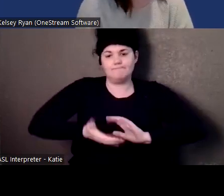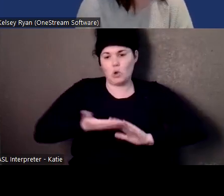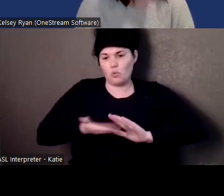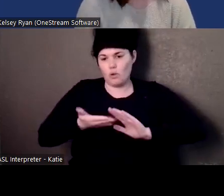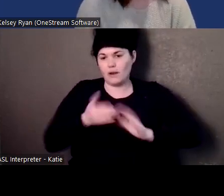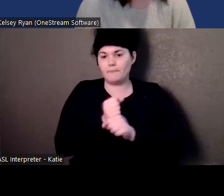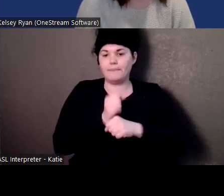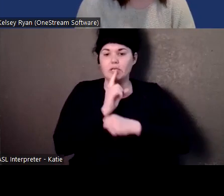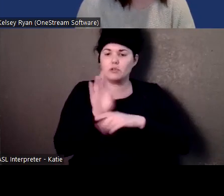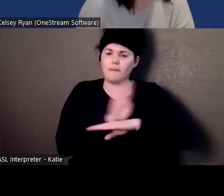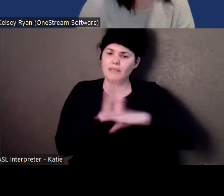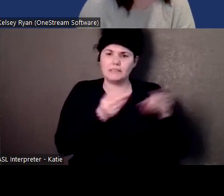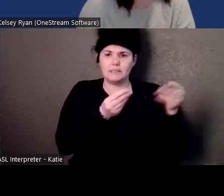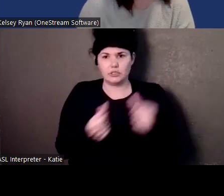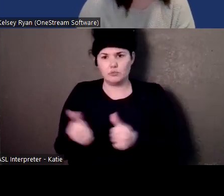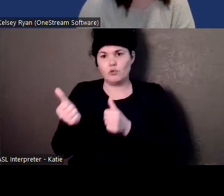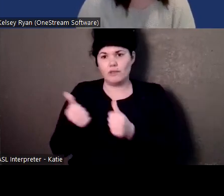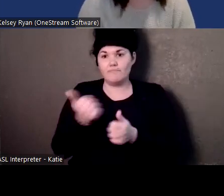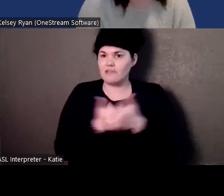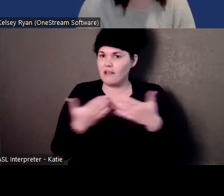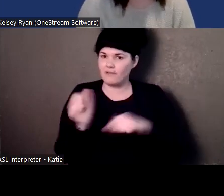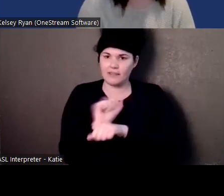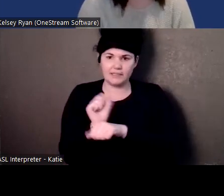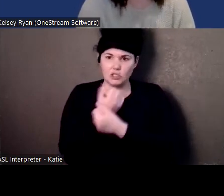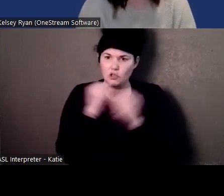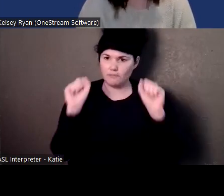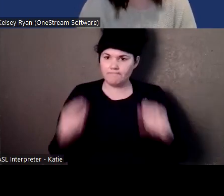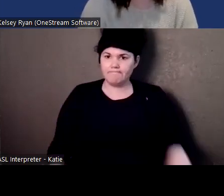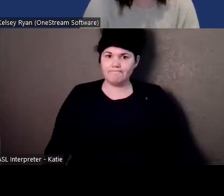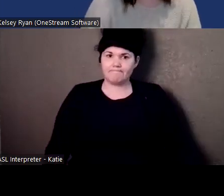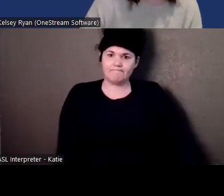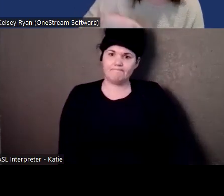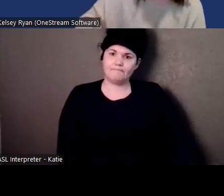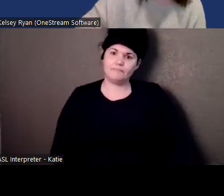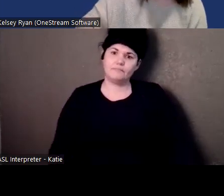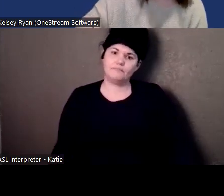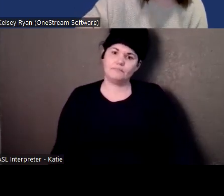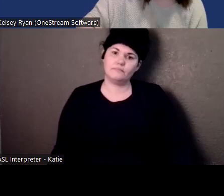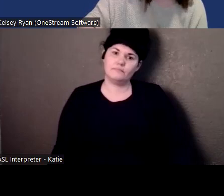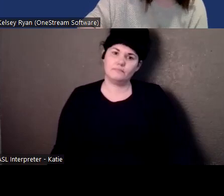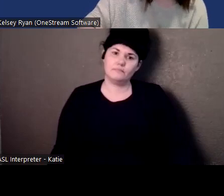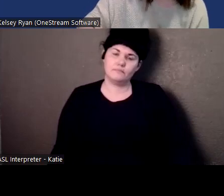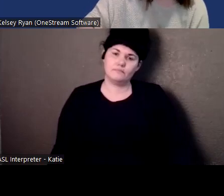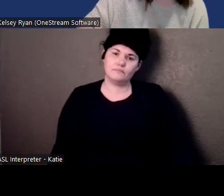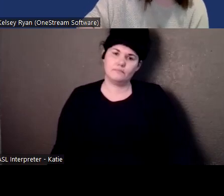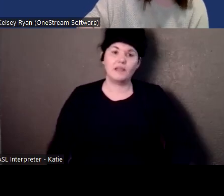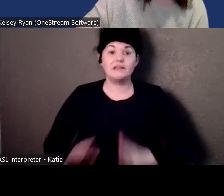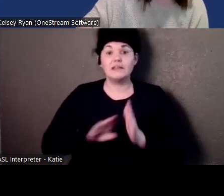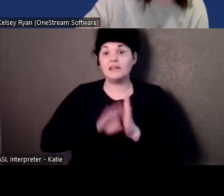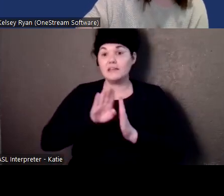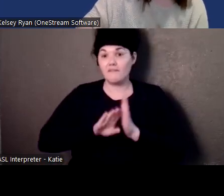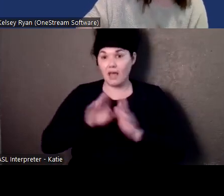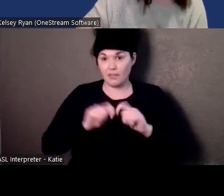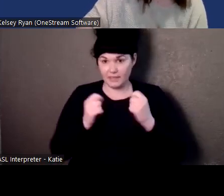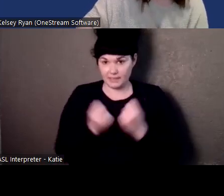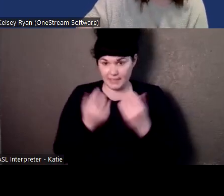runs smoothly and that everything is secure as well from that point of view. Then the next is our development team. These are